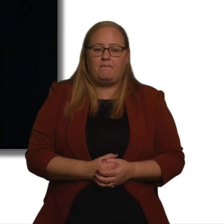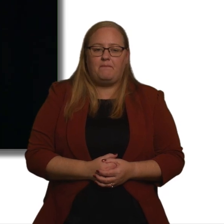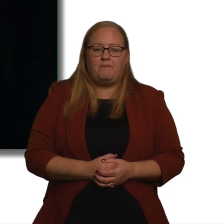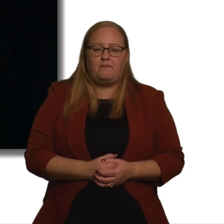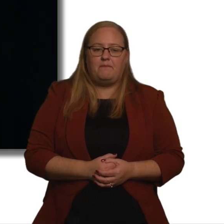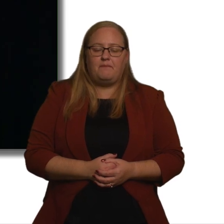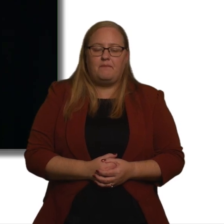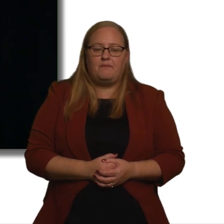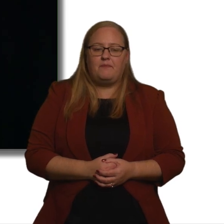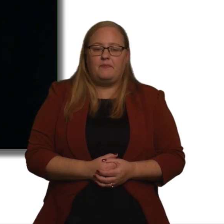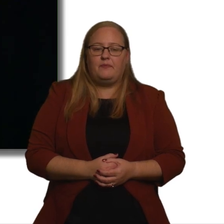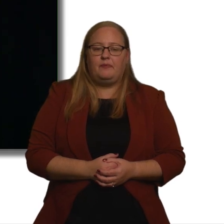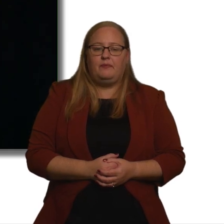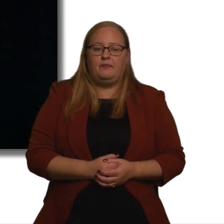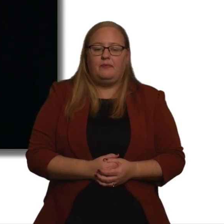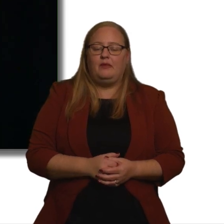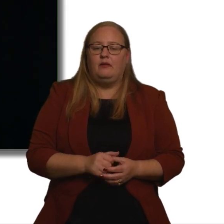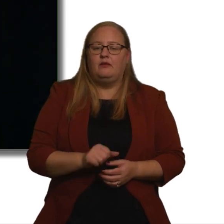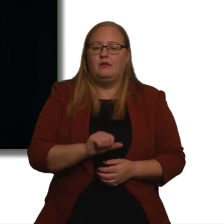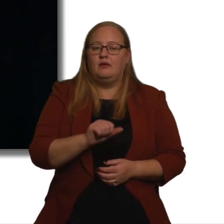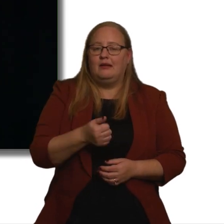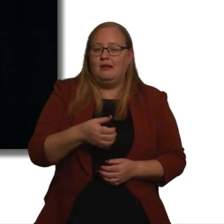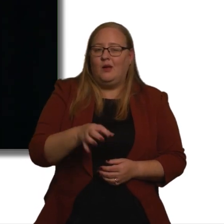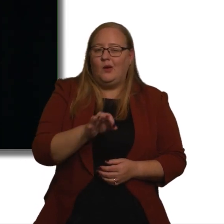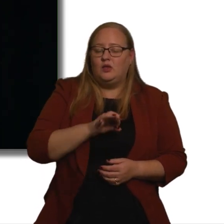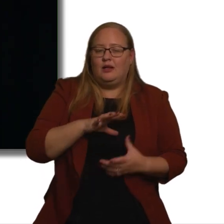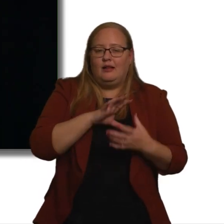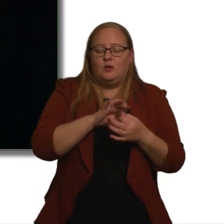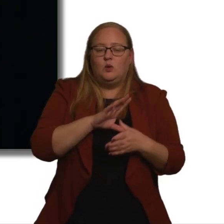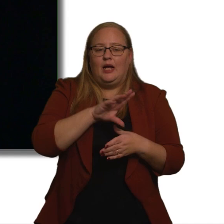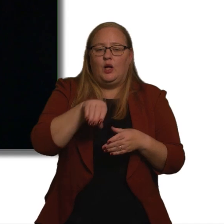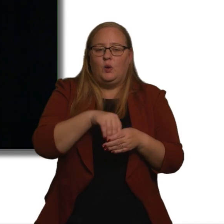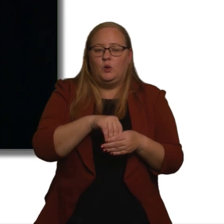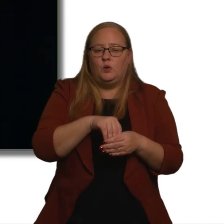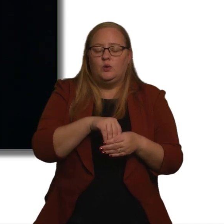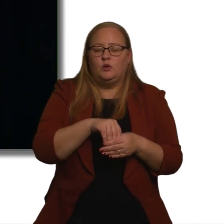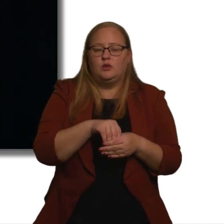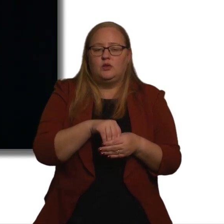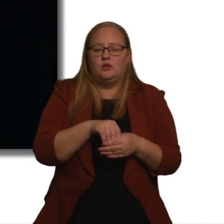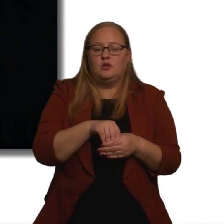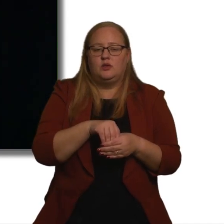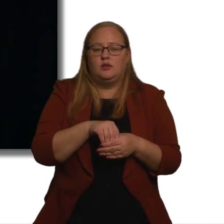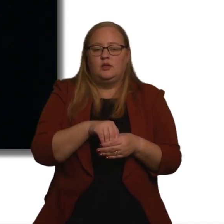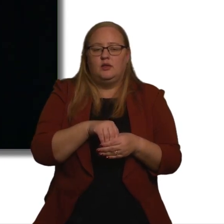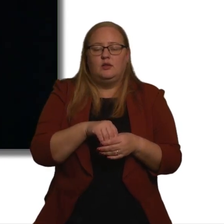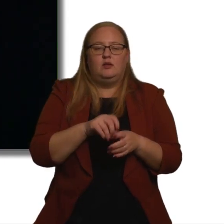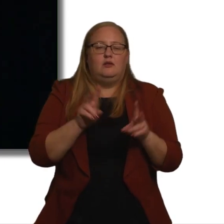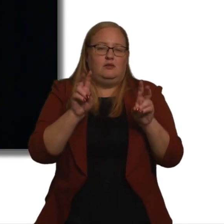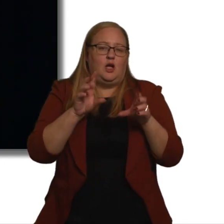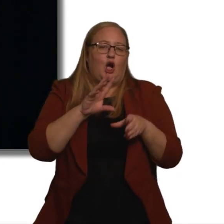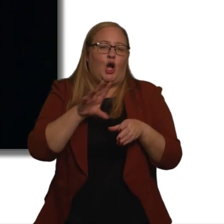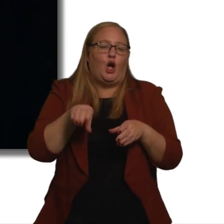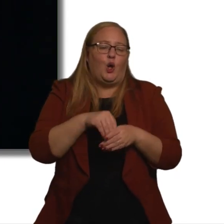We'll move on to a question now about inclusion. So we've had a few questions through on the broader theme of inclusion, but